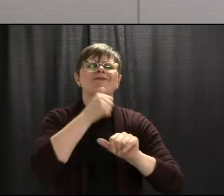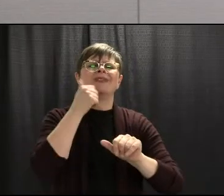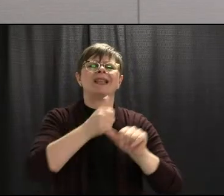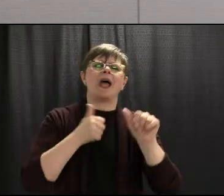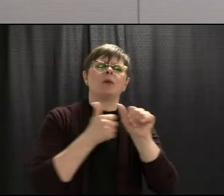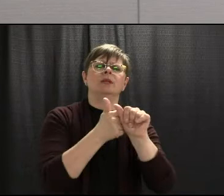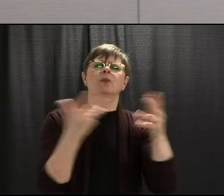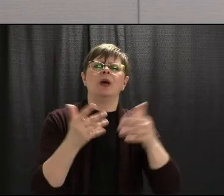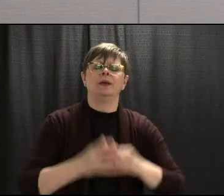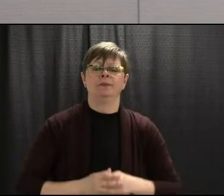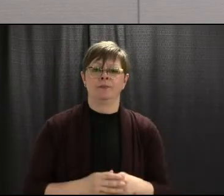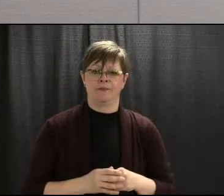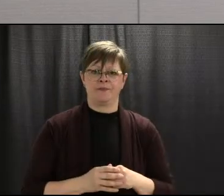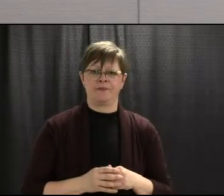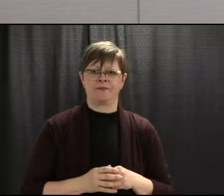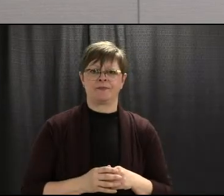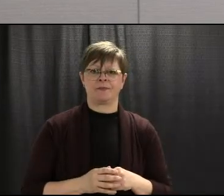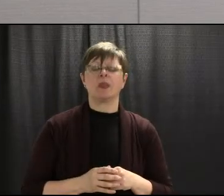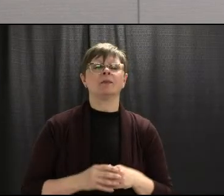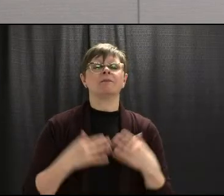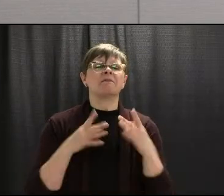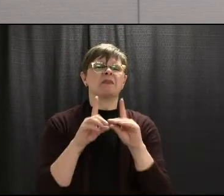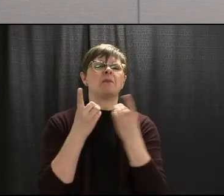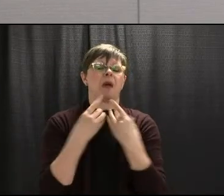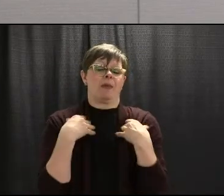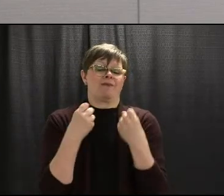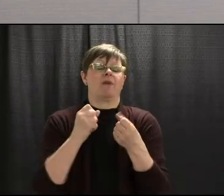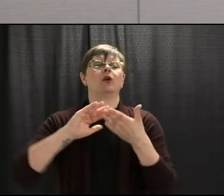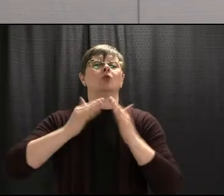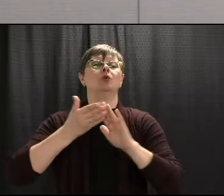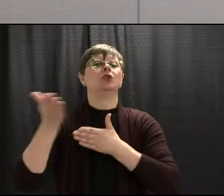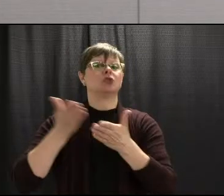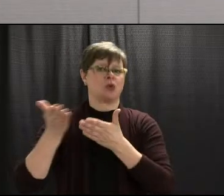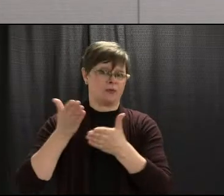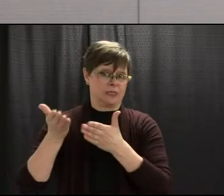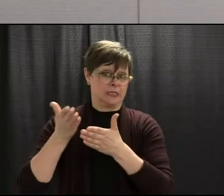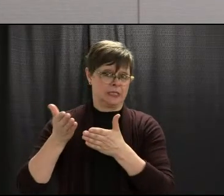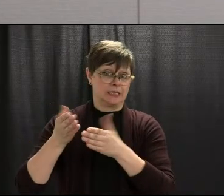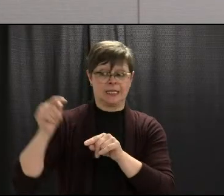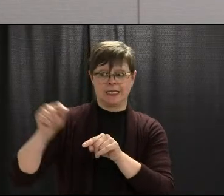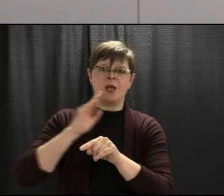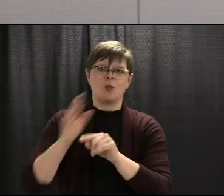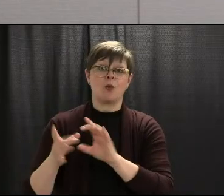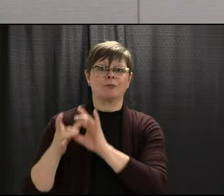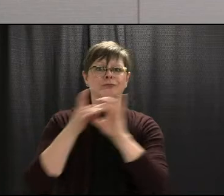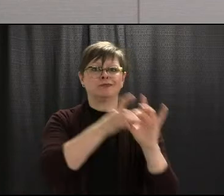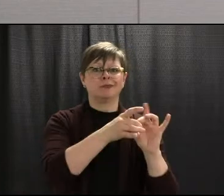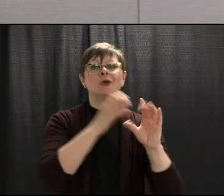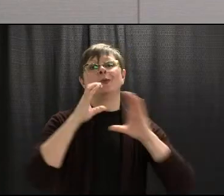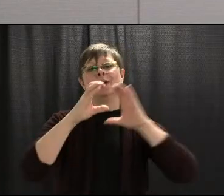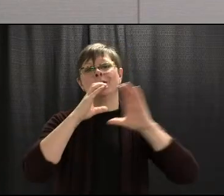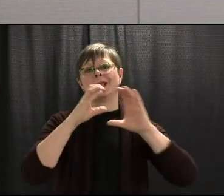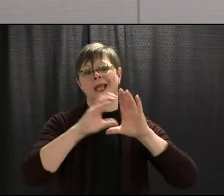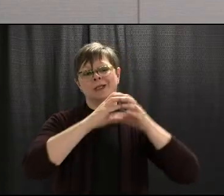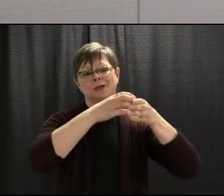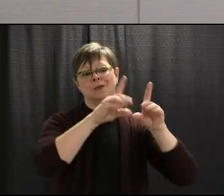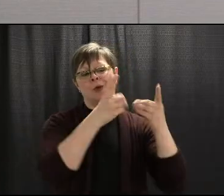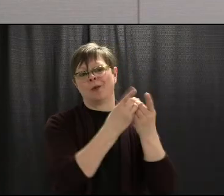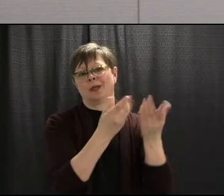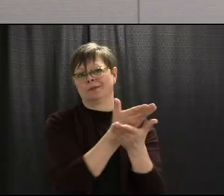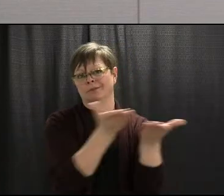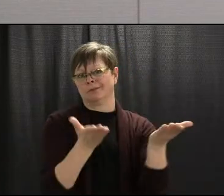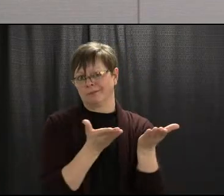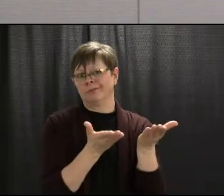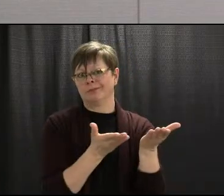So primarily, I guess, the Department of Health and Community Services, but we'll be working with the communications branch in ensuring